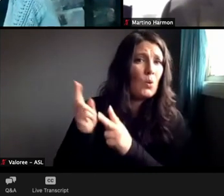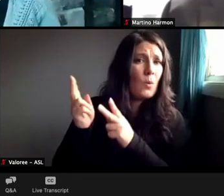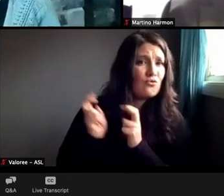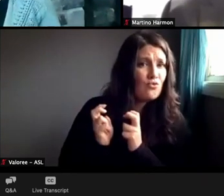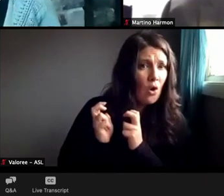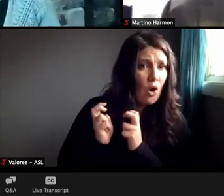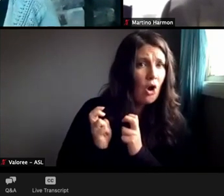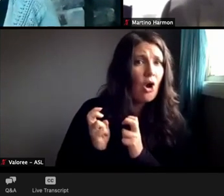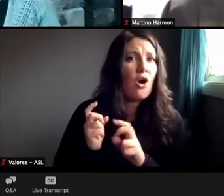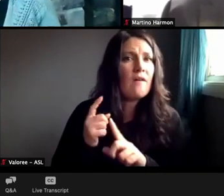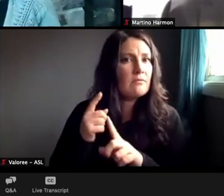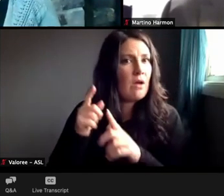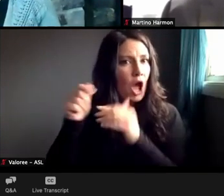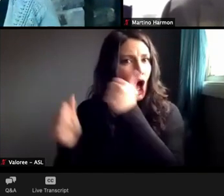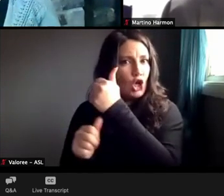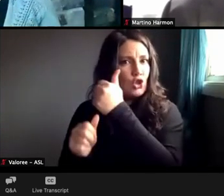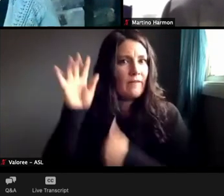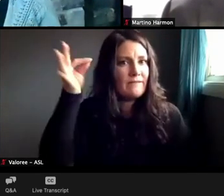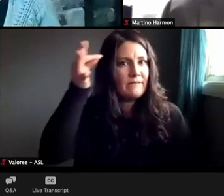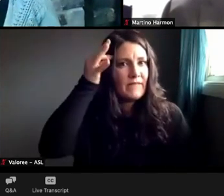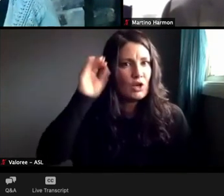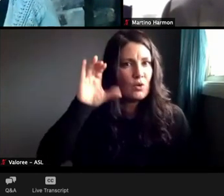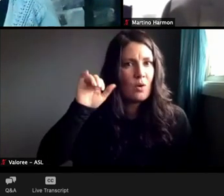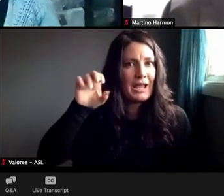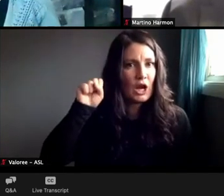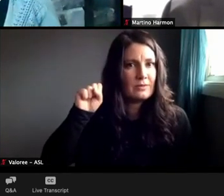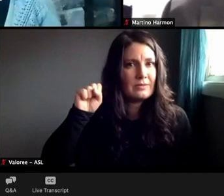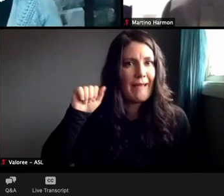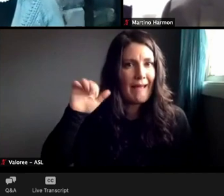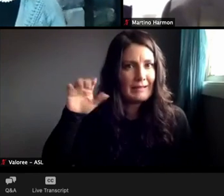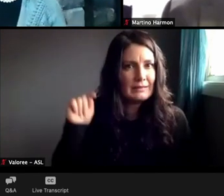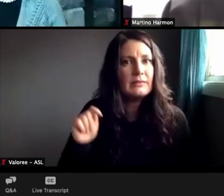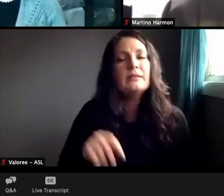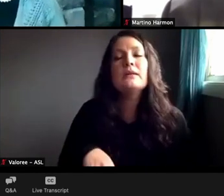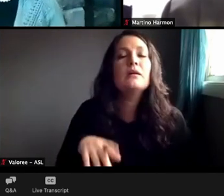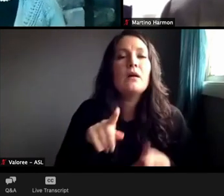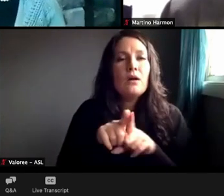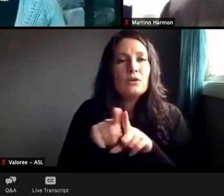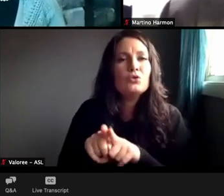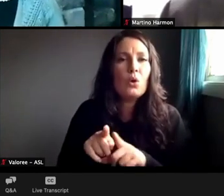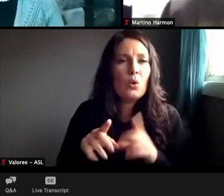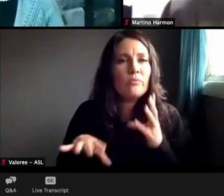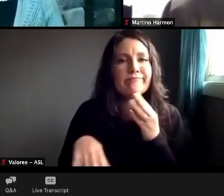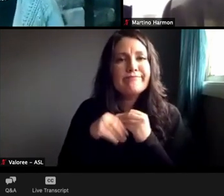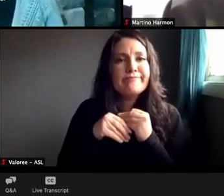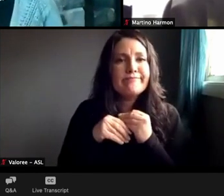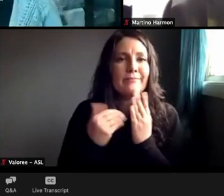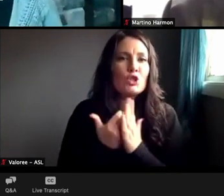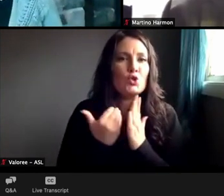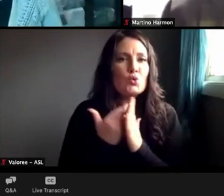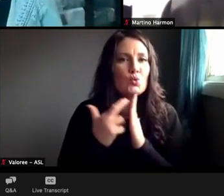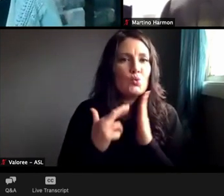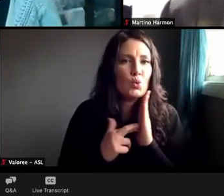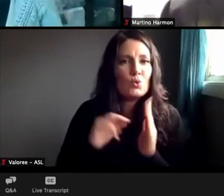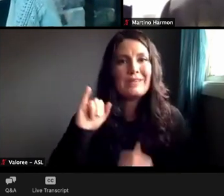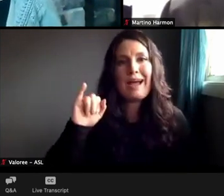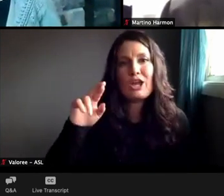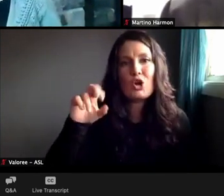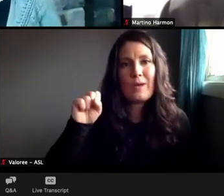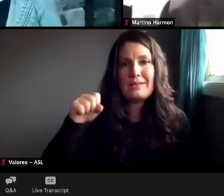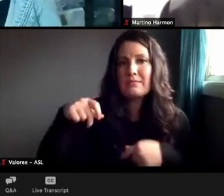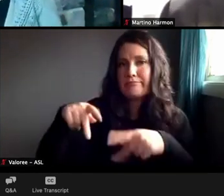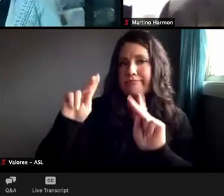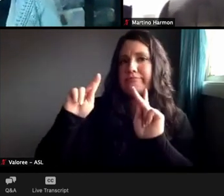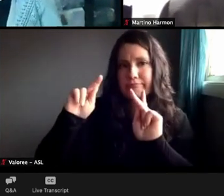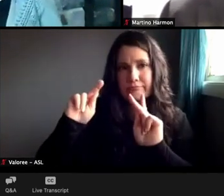under the Federal CARES Act. And we've also adopted new rules that the IRS has permitted around